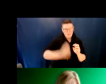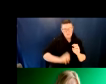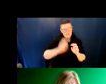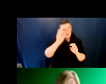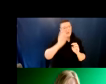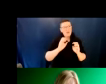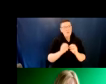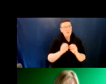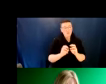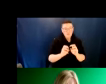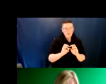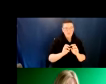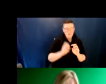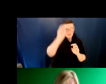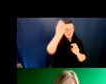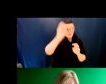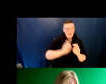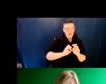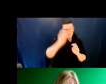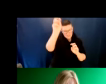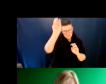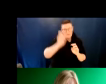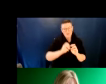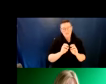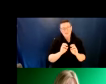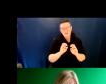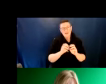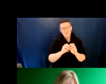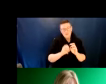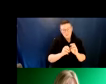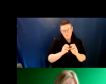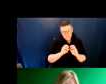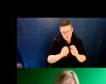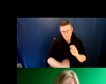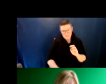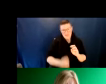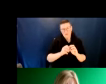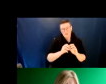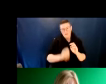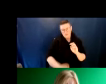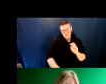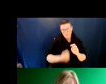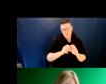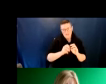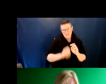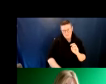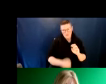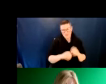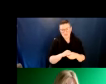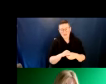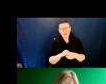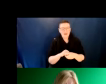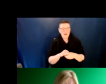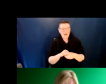moving marbles up and down. When people were moving marbles up, they recalled more positive memories. And when they were moving the marbles down, they retrieved more negative